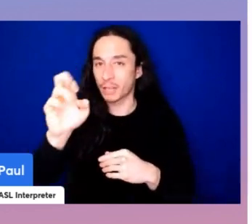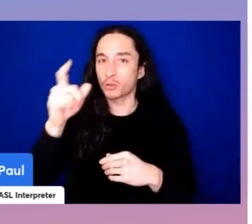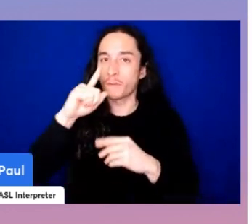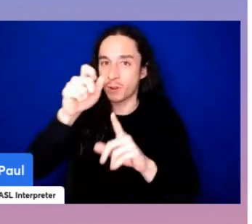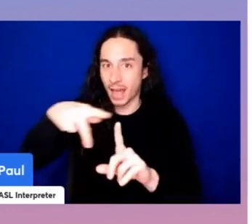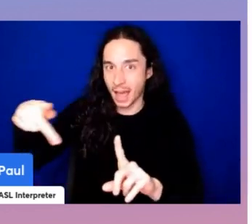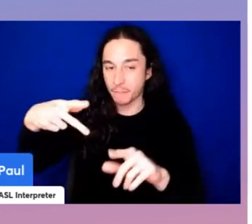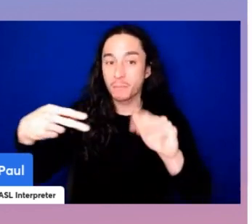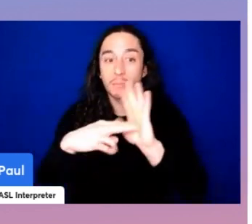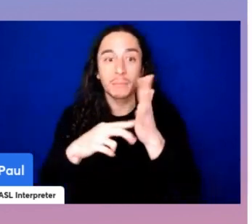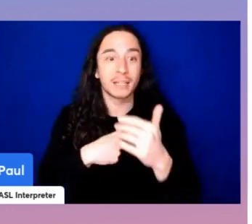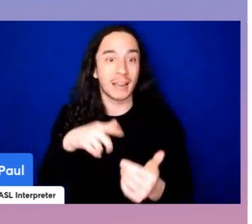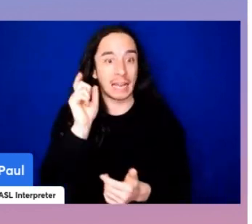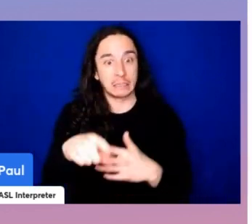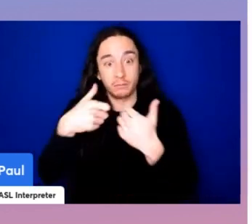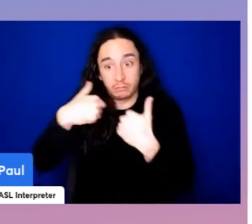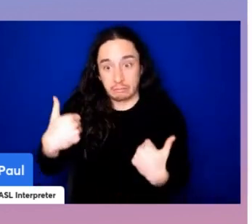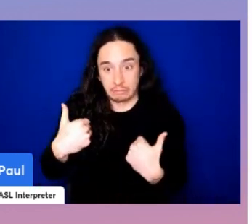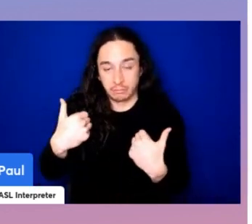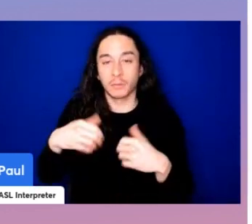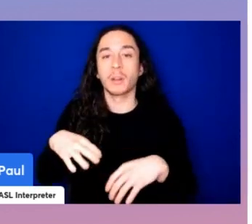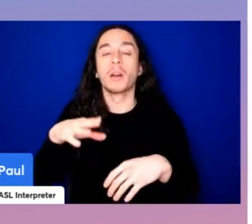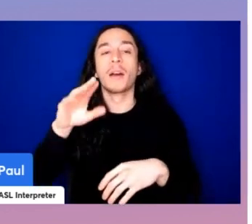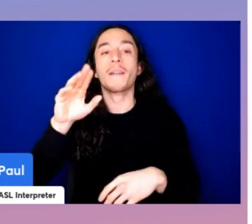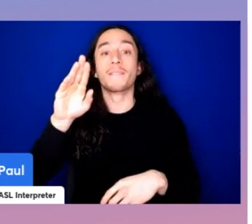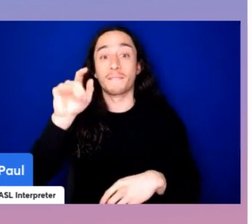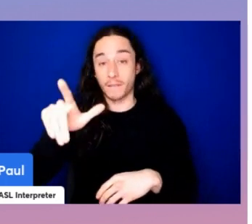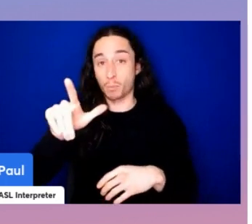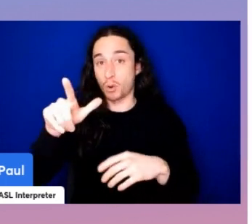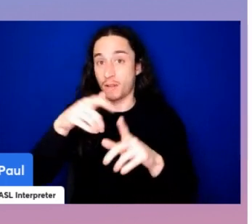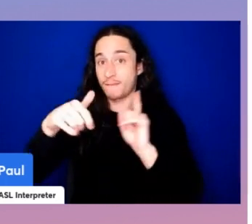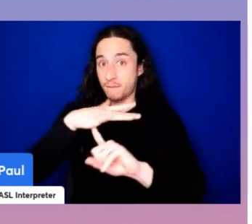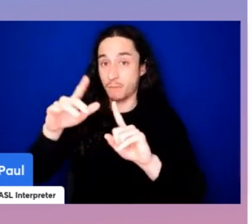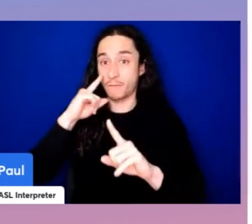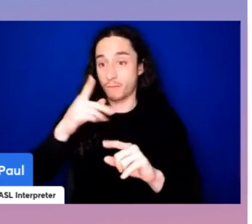out an ephemeral environment from our library.